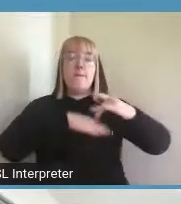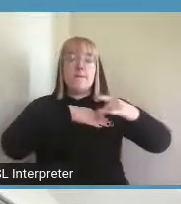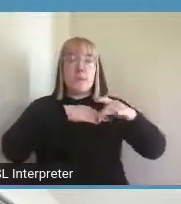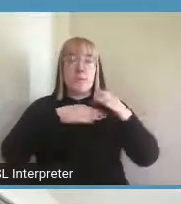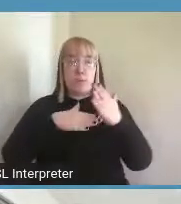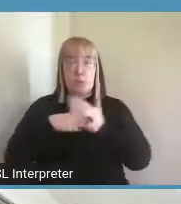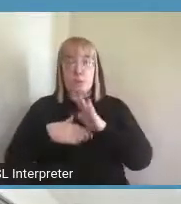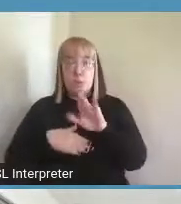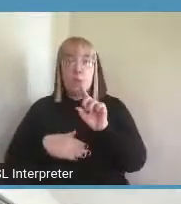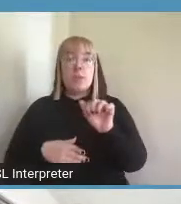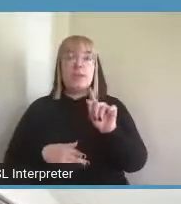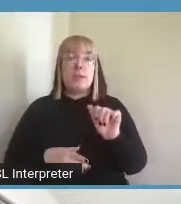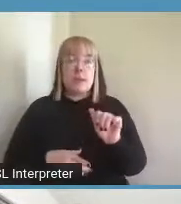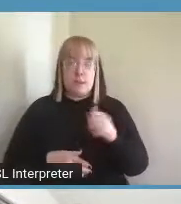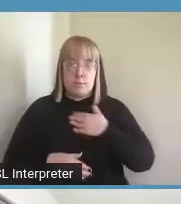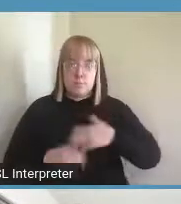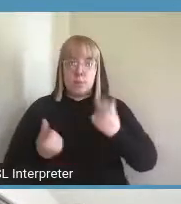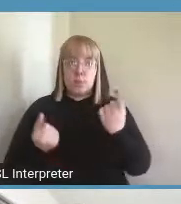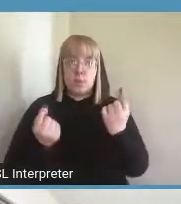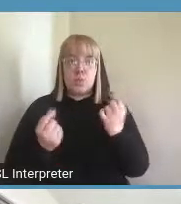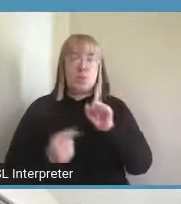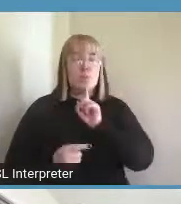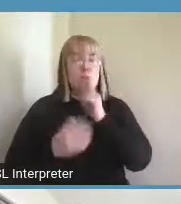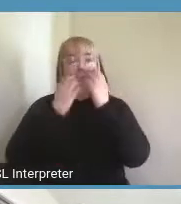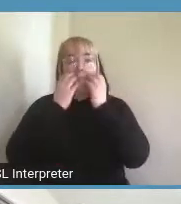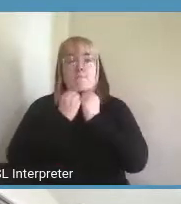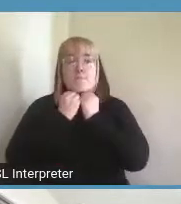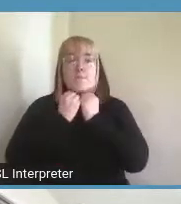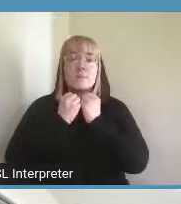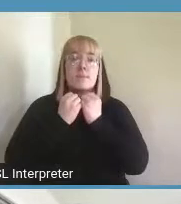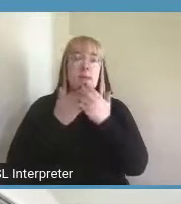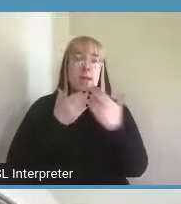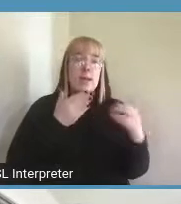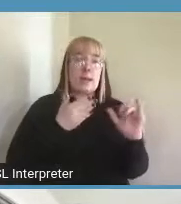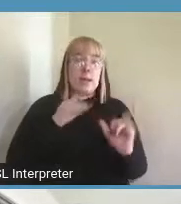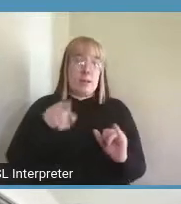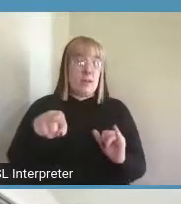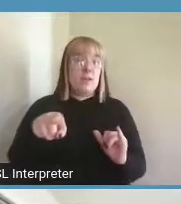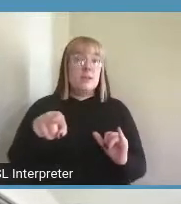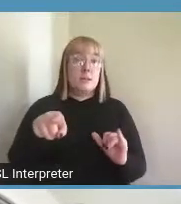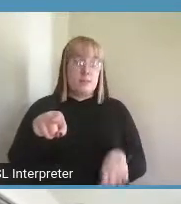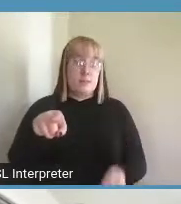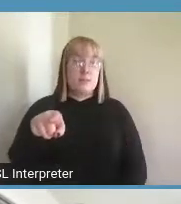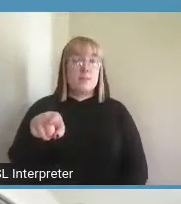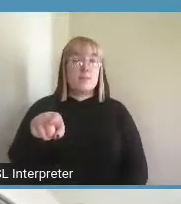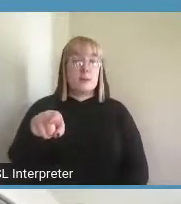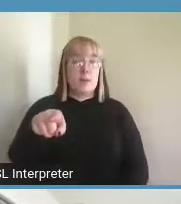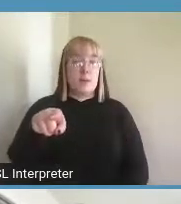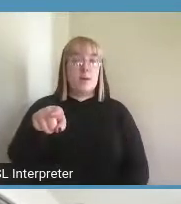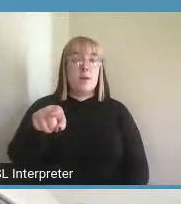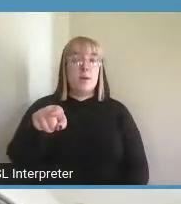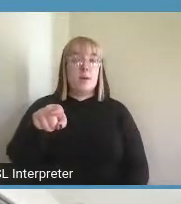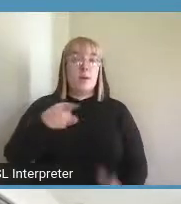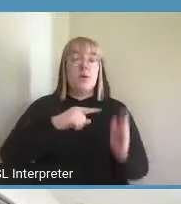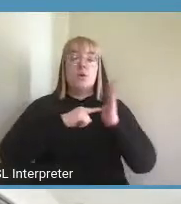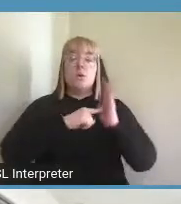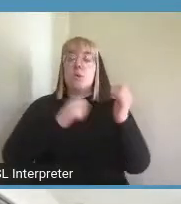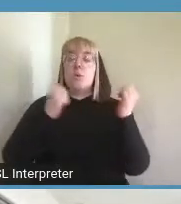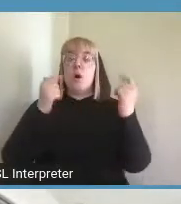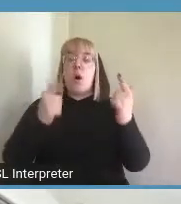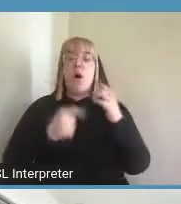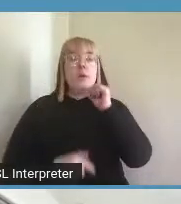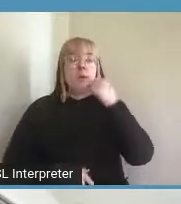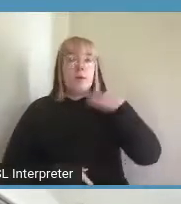data, we found that really valuable because we get things like this. This shows all of the nonprofits who